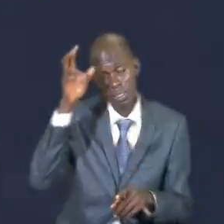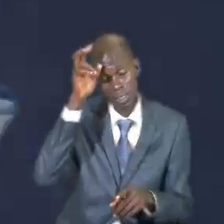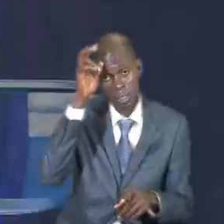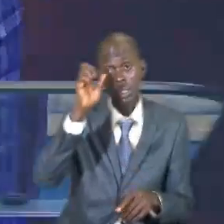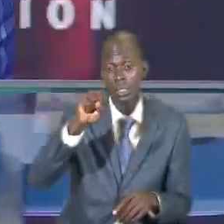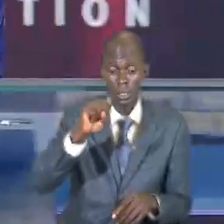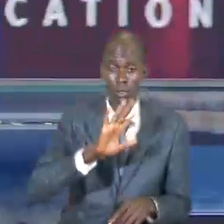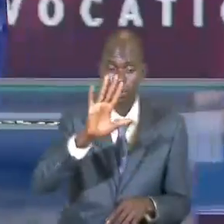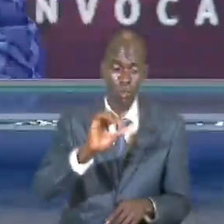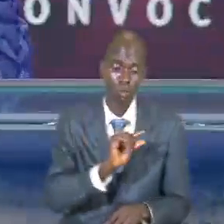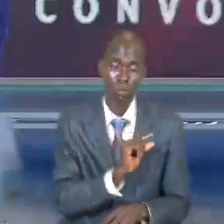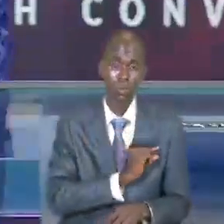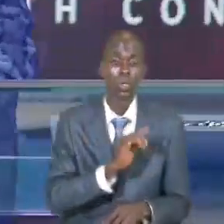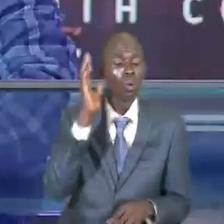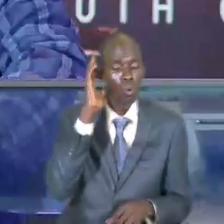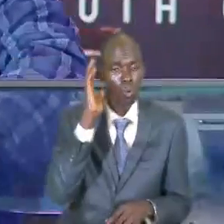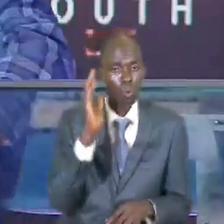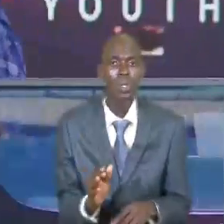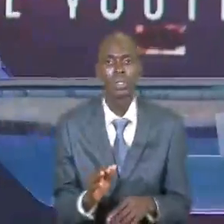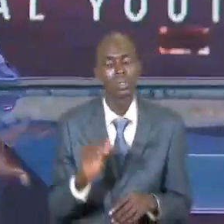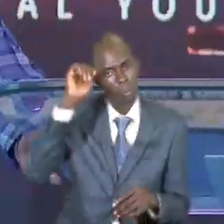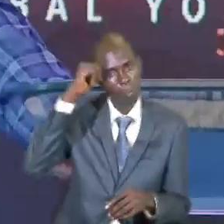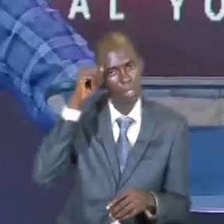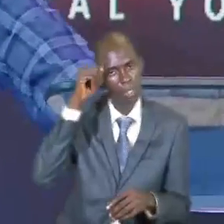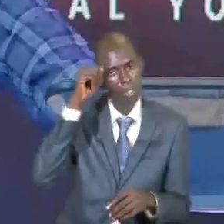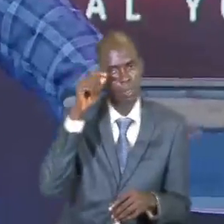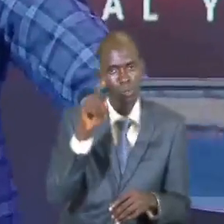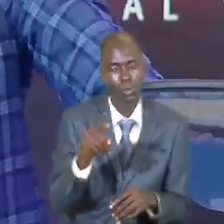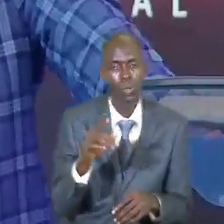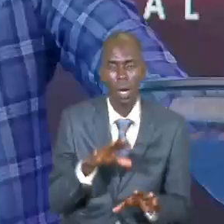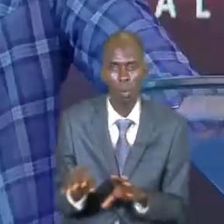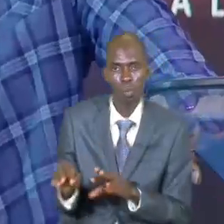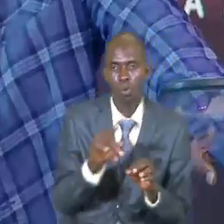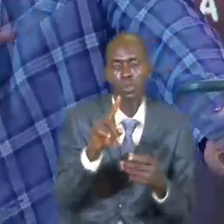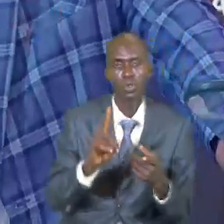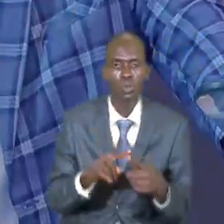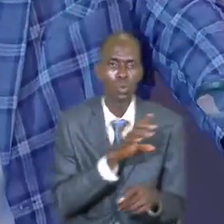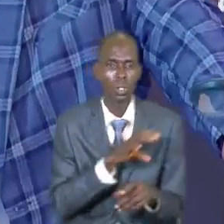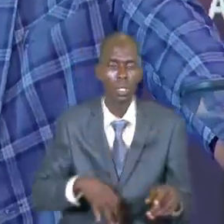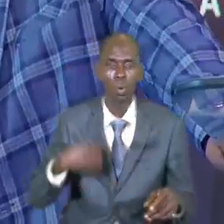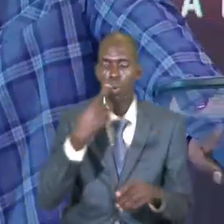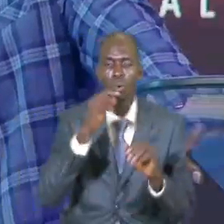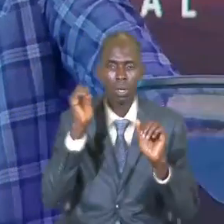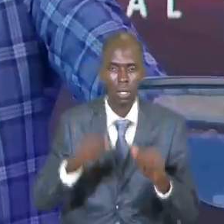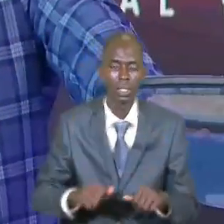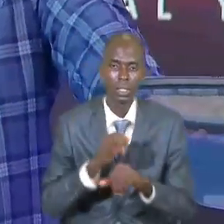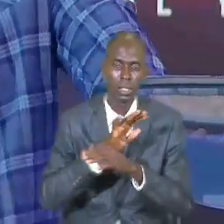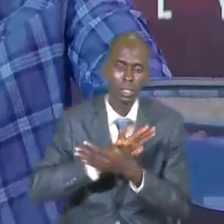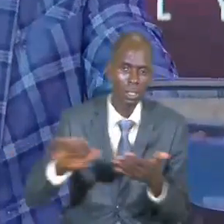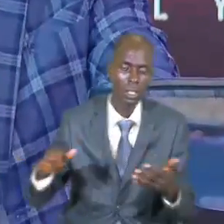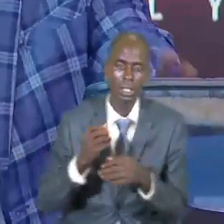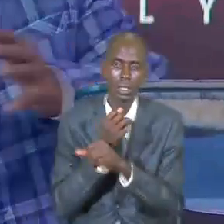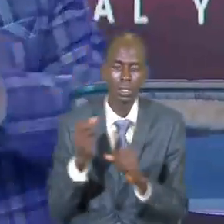Christ, who alone can cleanse you and convert you and cure you and turn your life around.